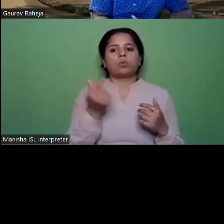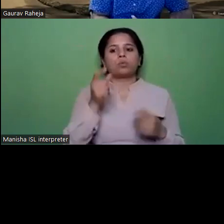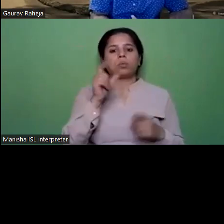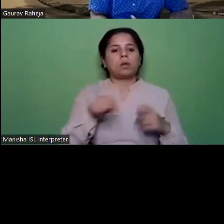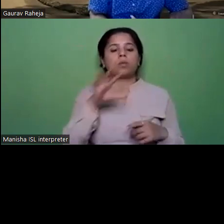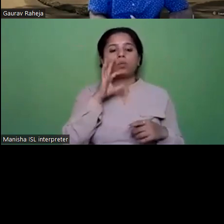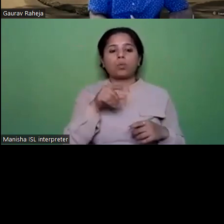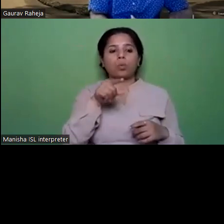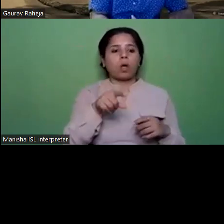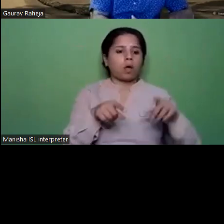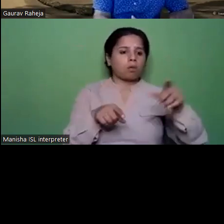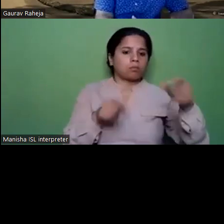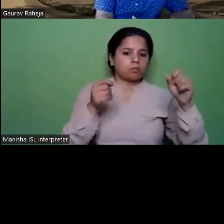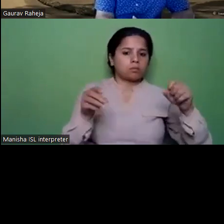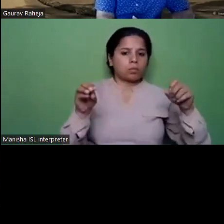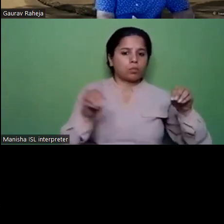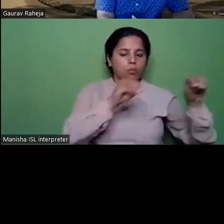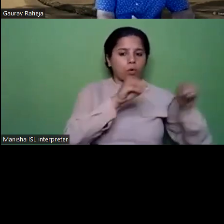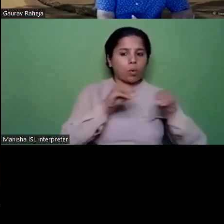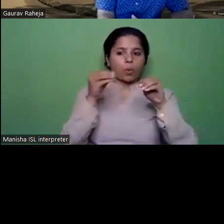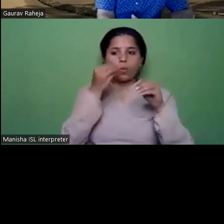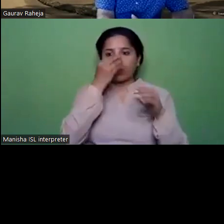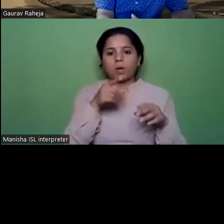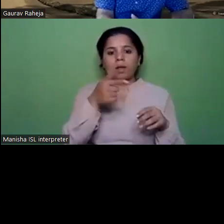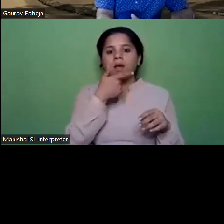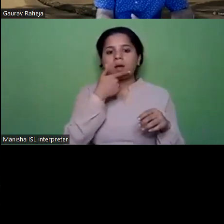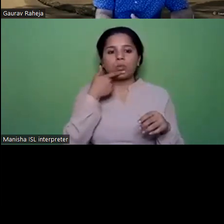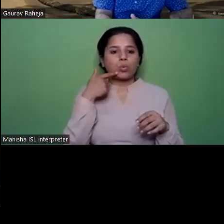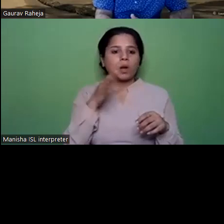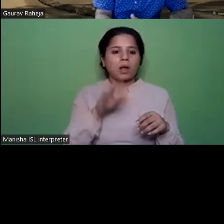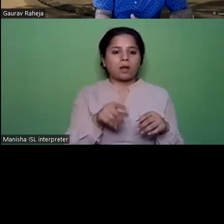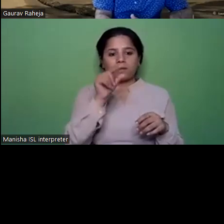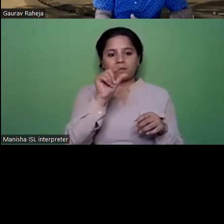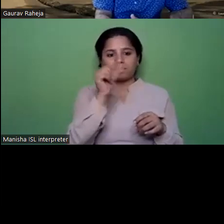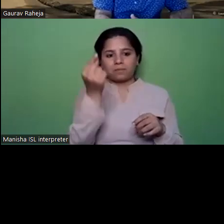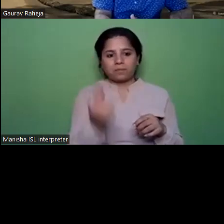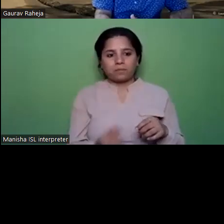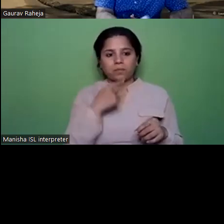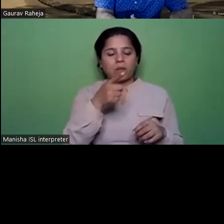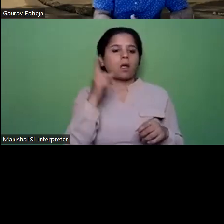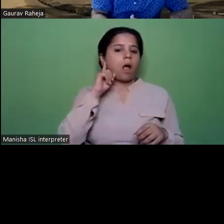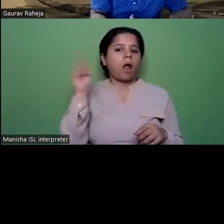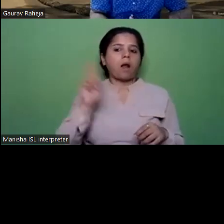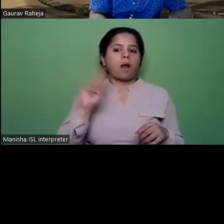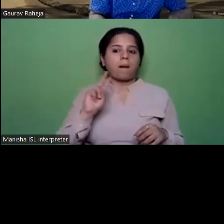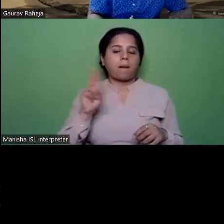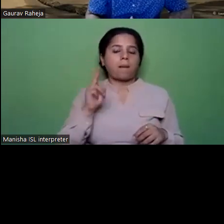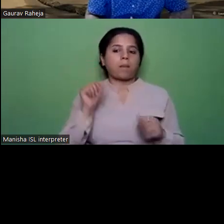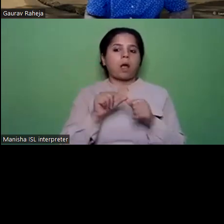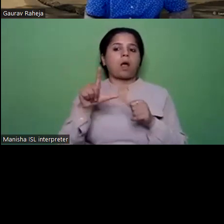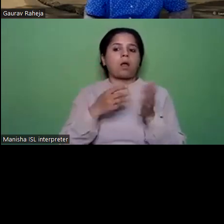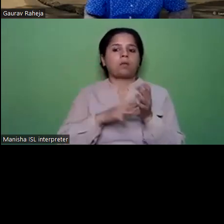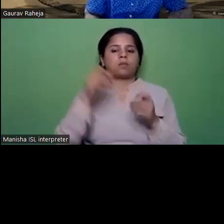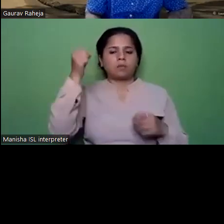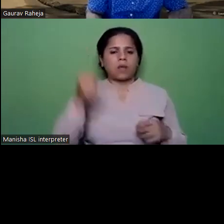this side or that side. There is a red colored string that you see. This is an alarm, right? So you can pull the string if you are in